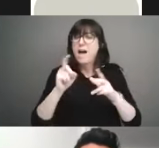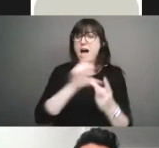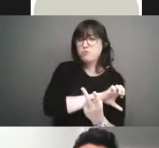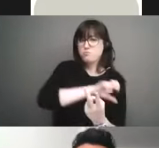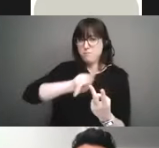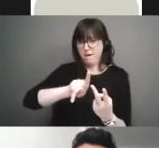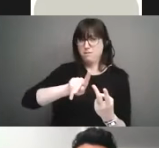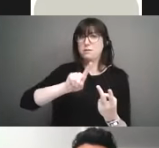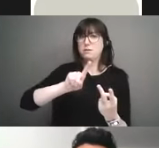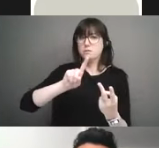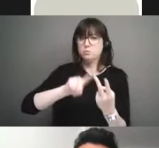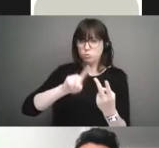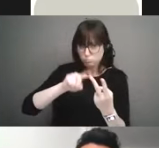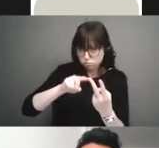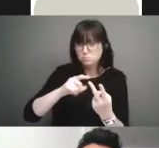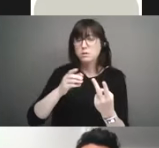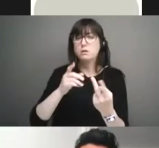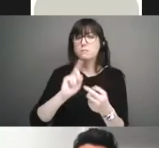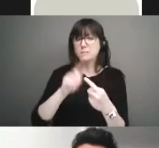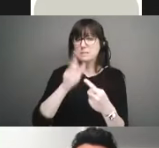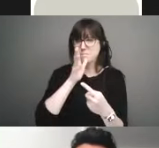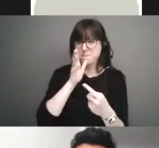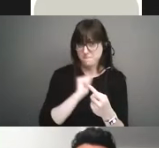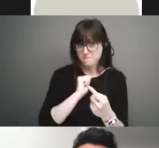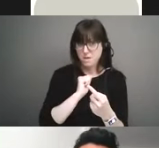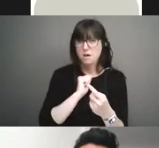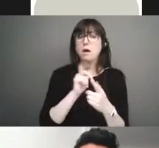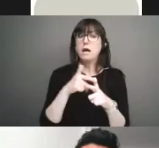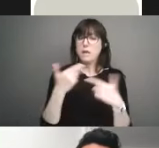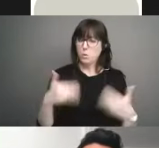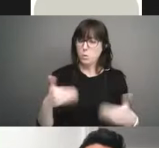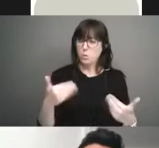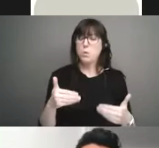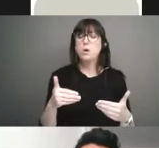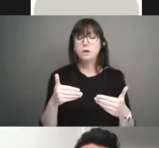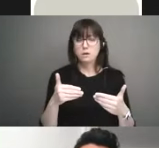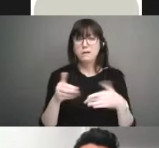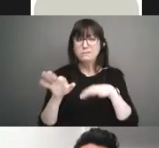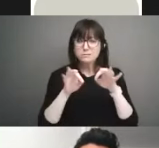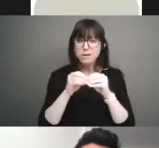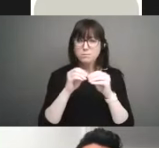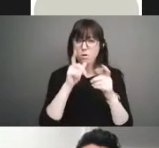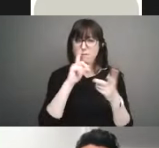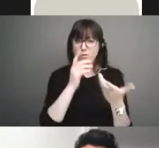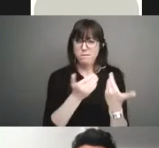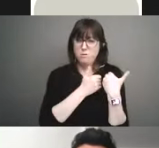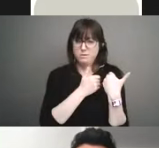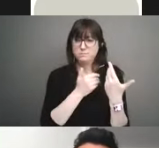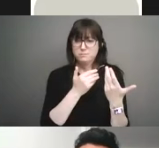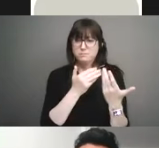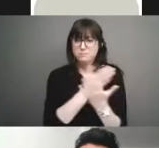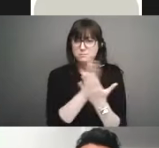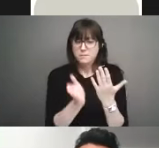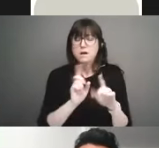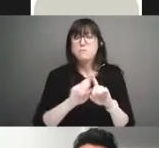attorney. And we'll get into accounting as attorneys more as this presentation goes on, but